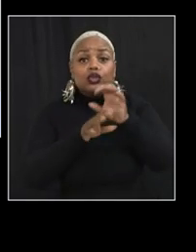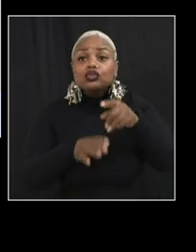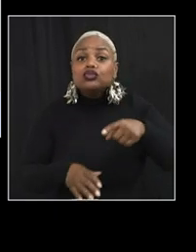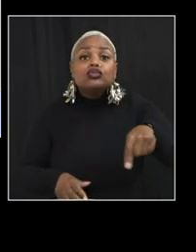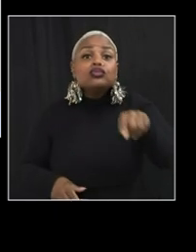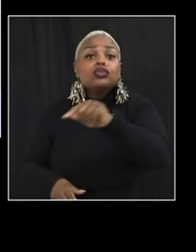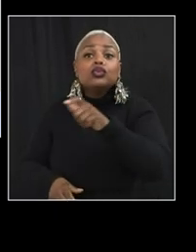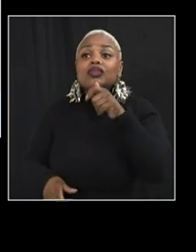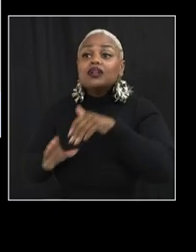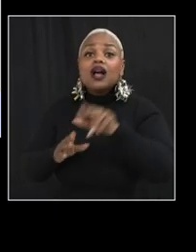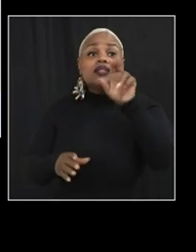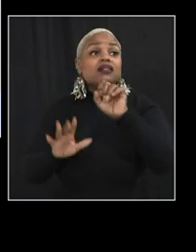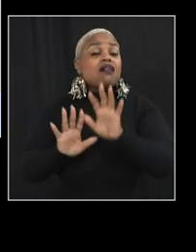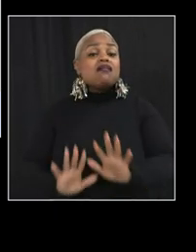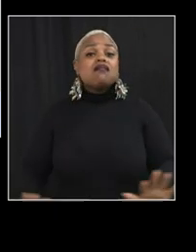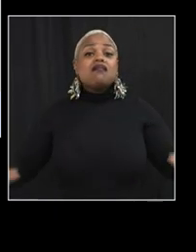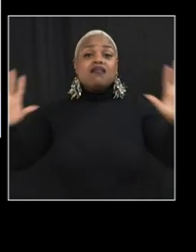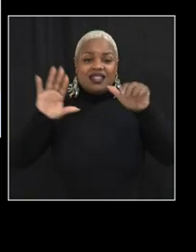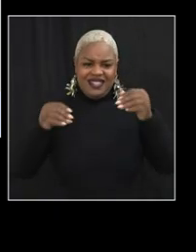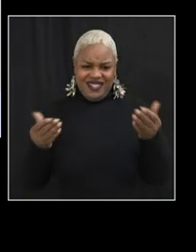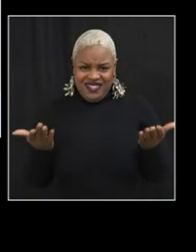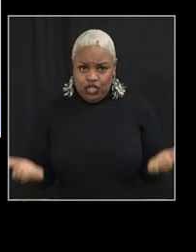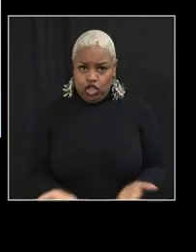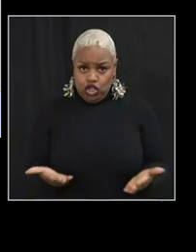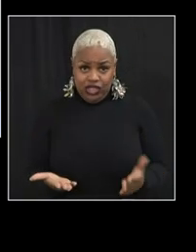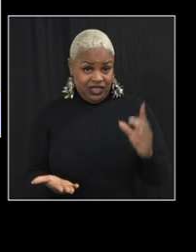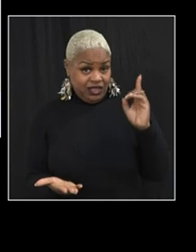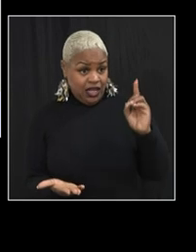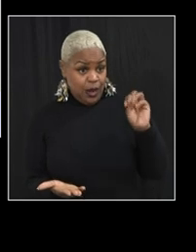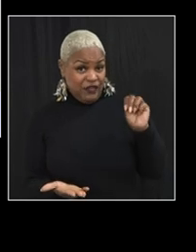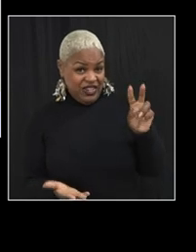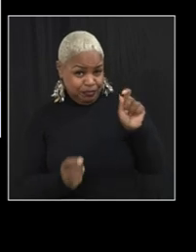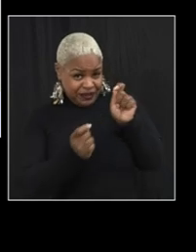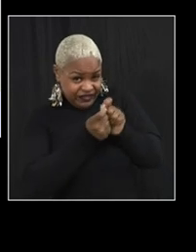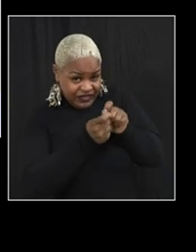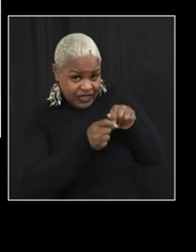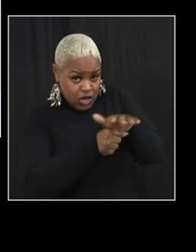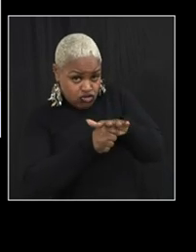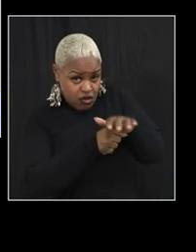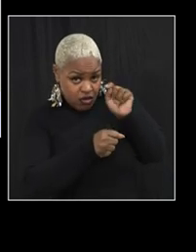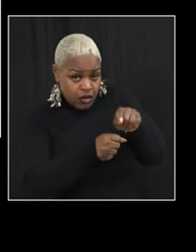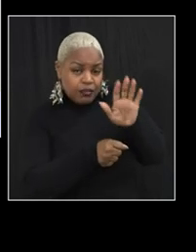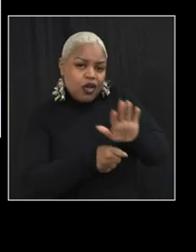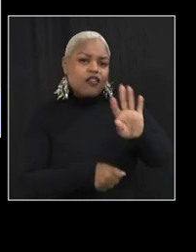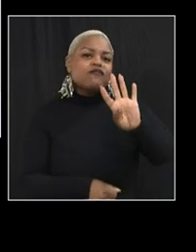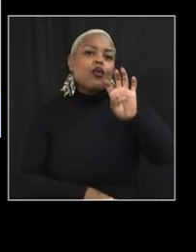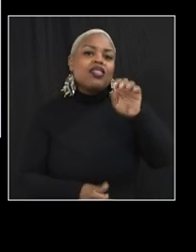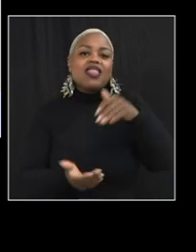Maryland, and Virginia, it's about 400,000. We have about